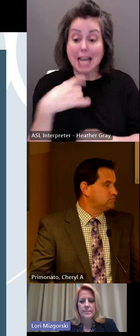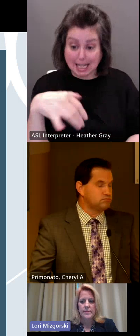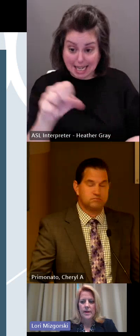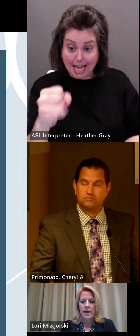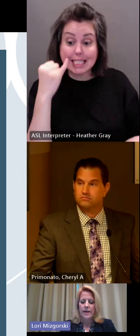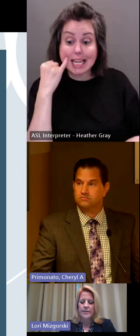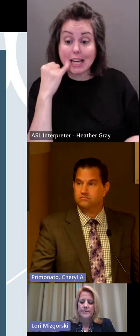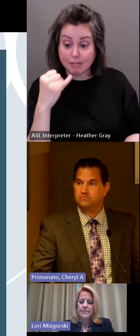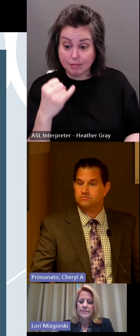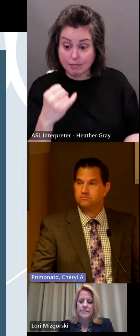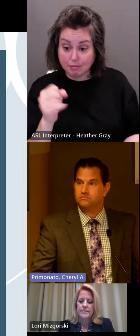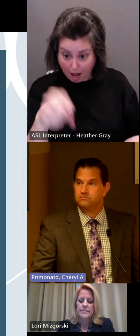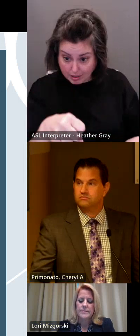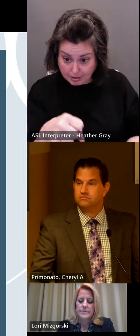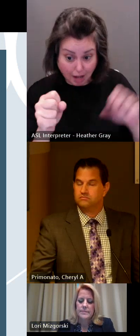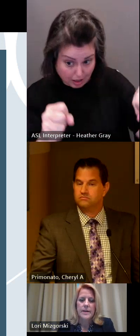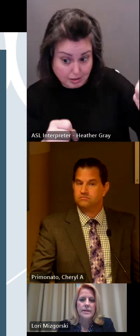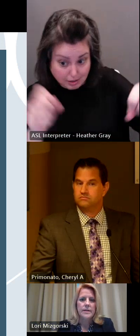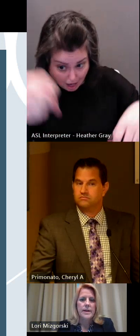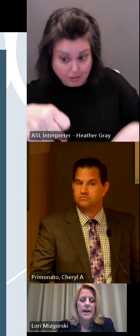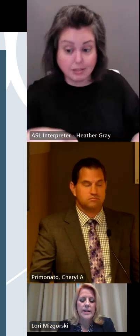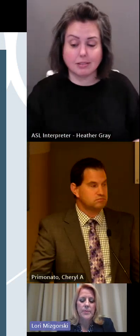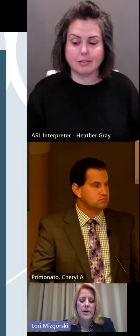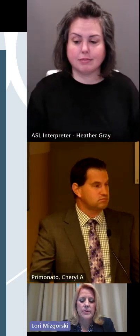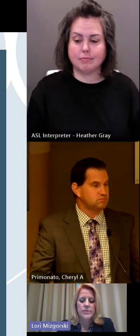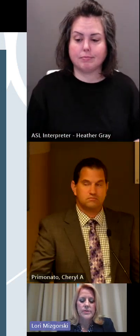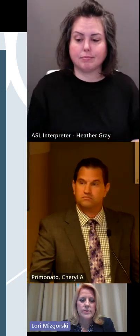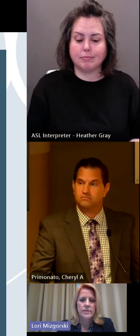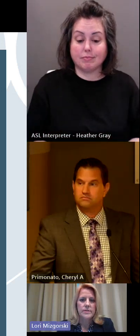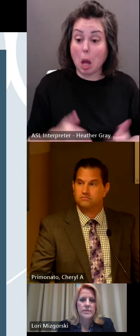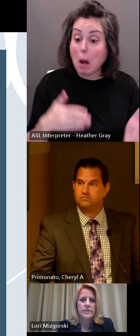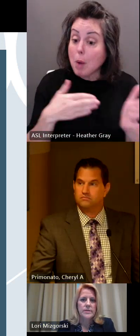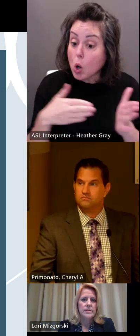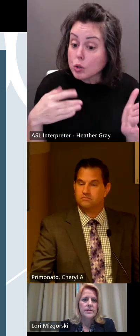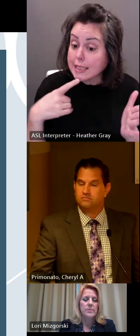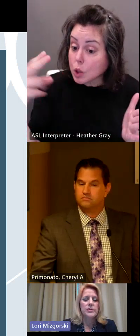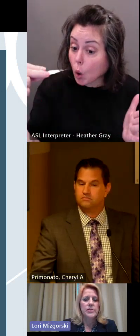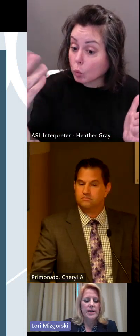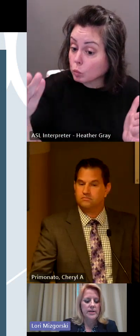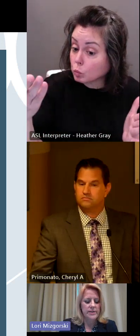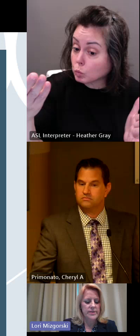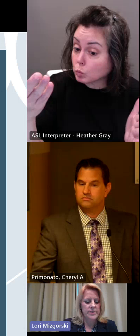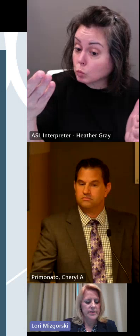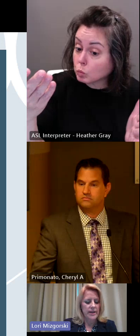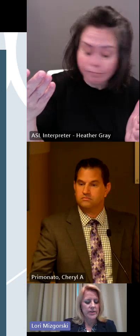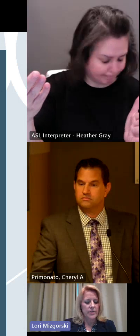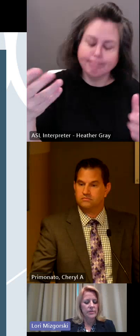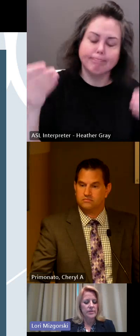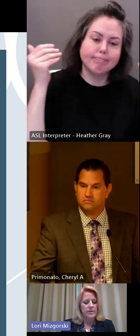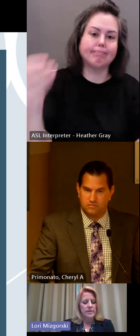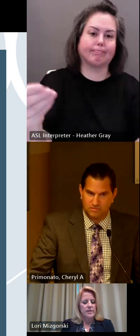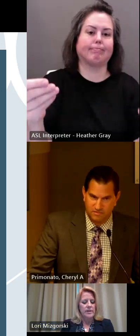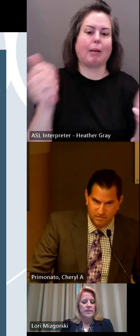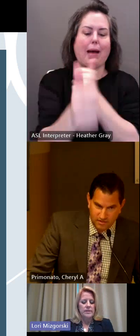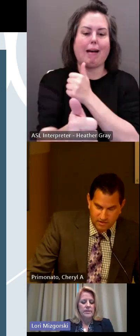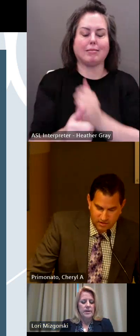aye. Aye. Aye. Any opposed? The motion carries. Thank you.